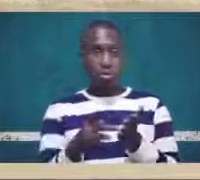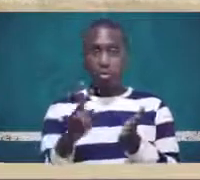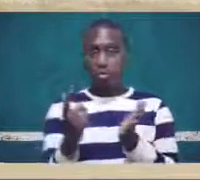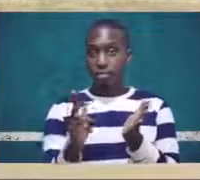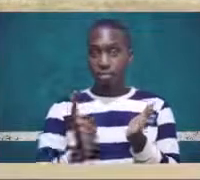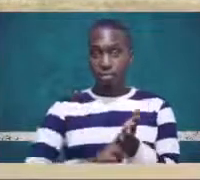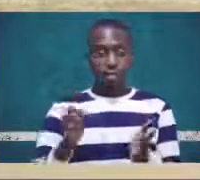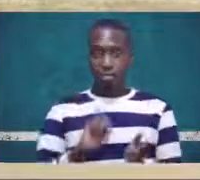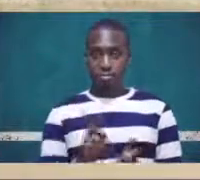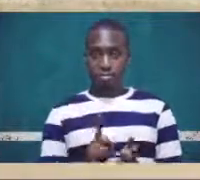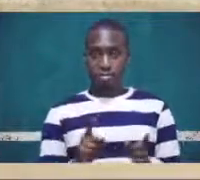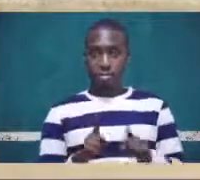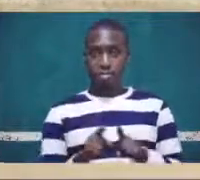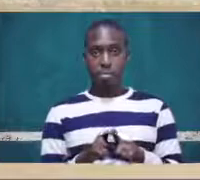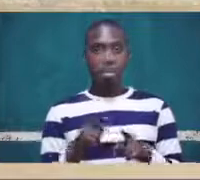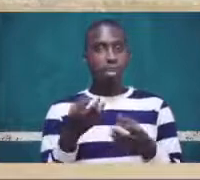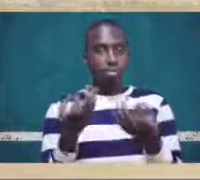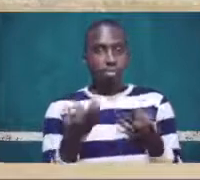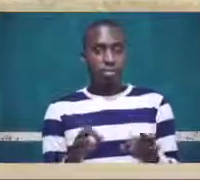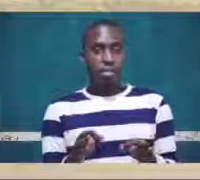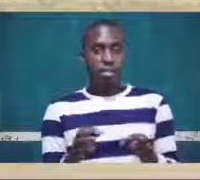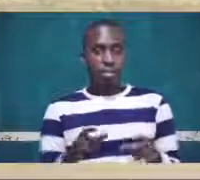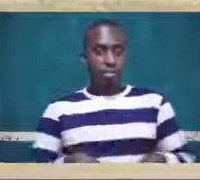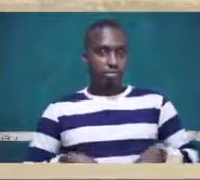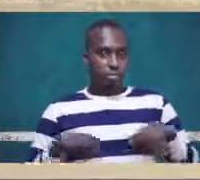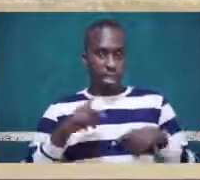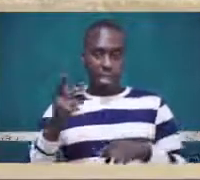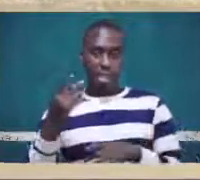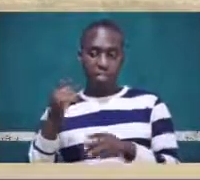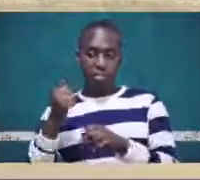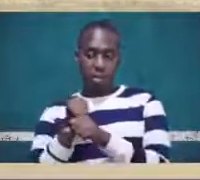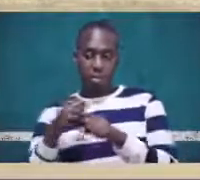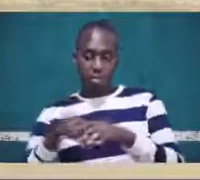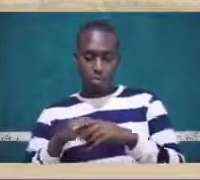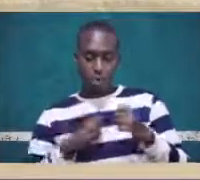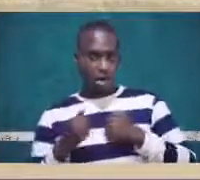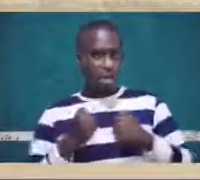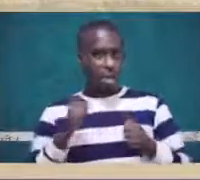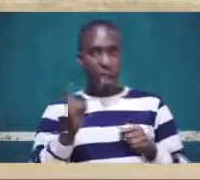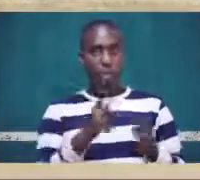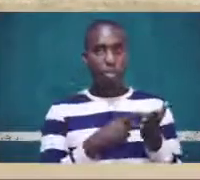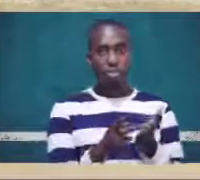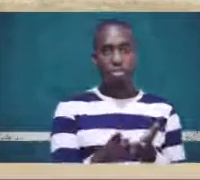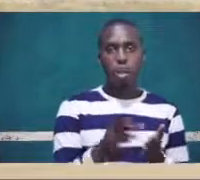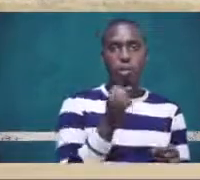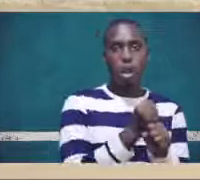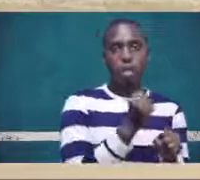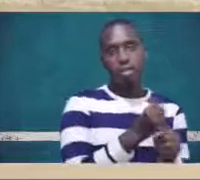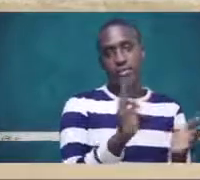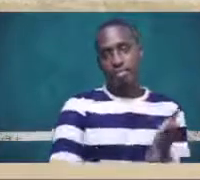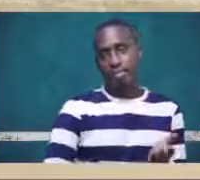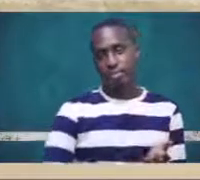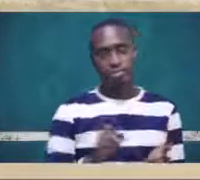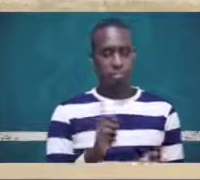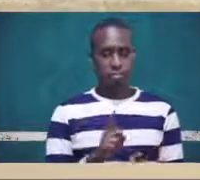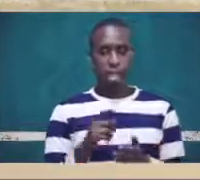free. That is encouraging free mobility. Kenyans who are working in Rwanda, they don't pay for a working visa.